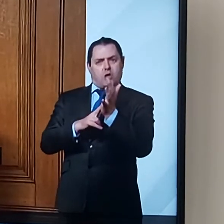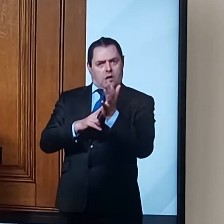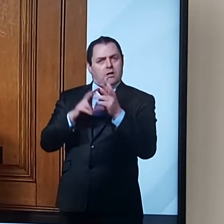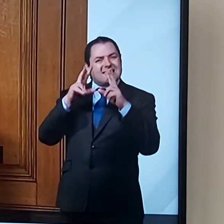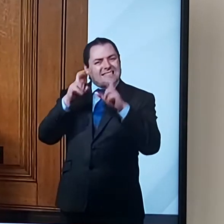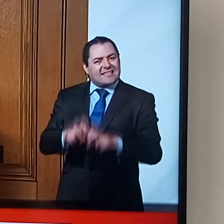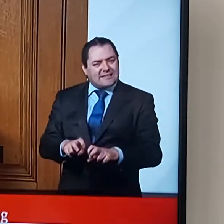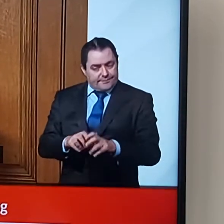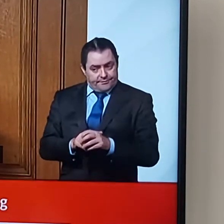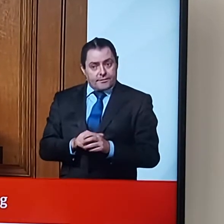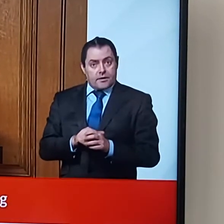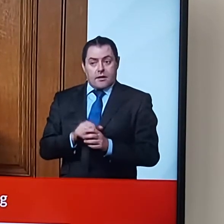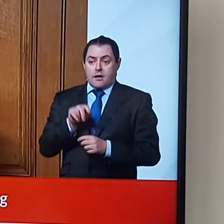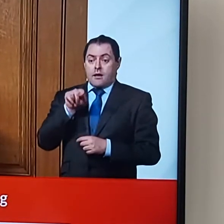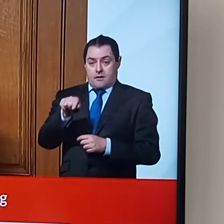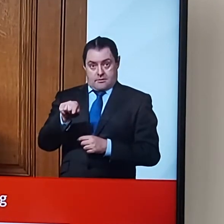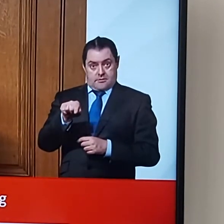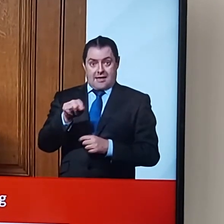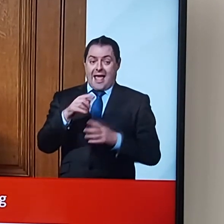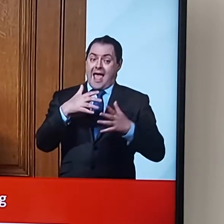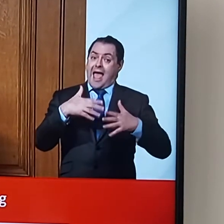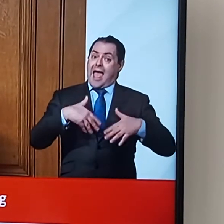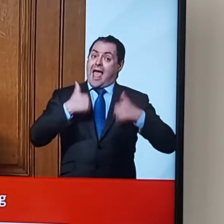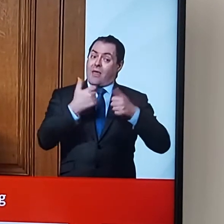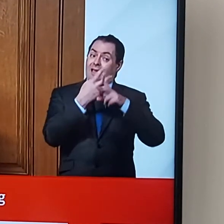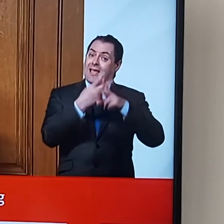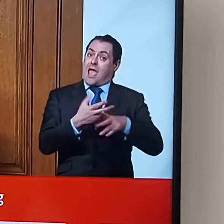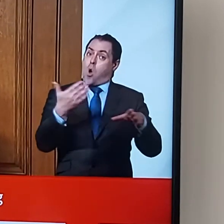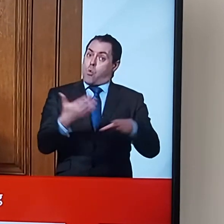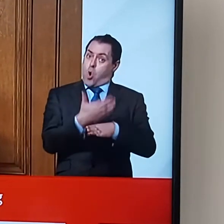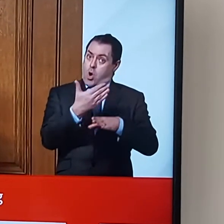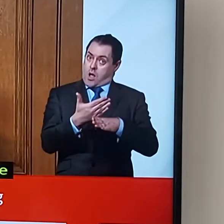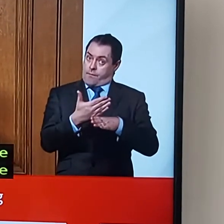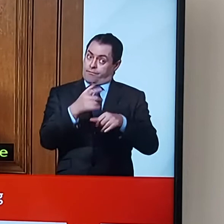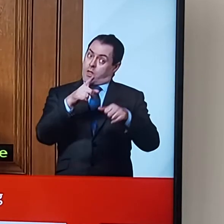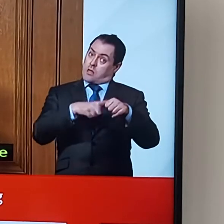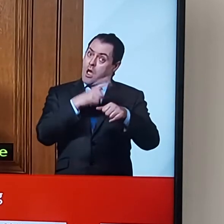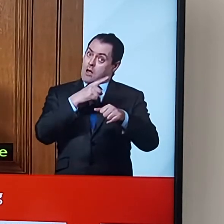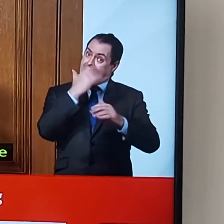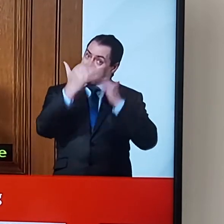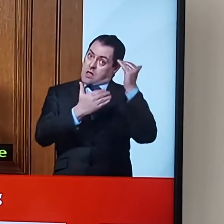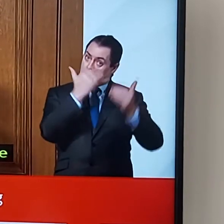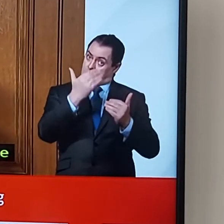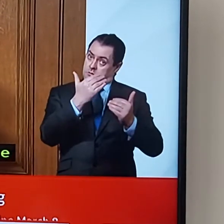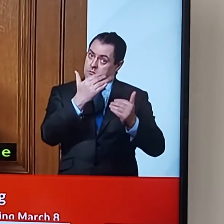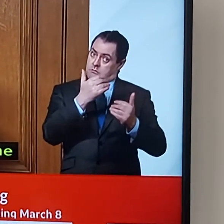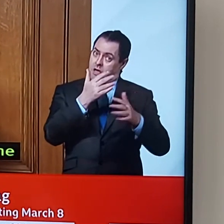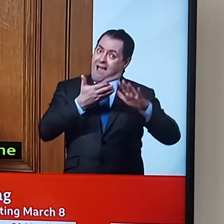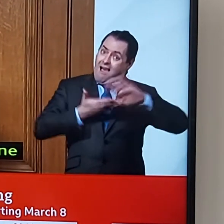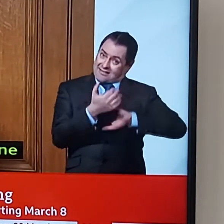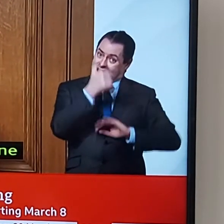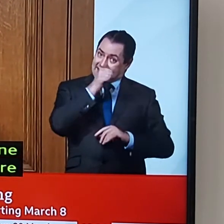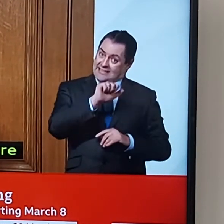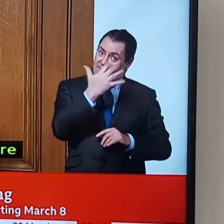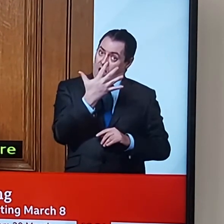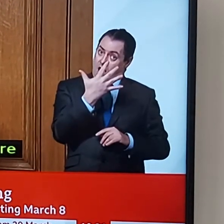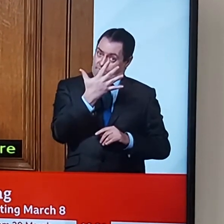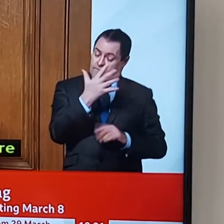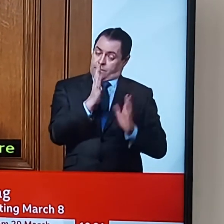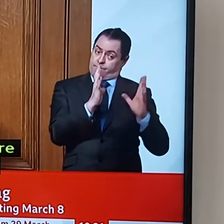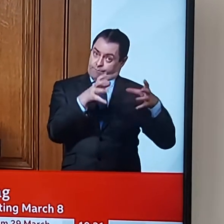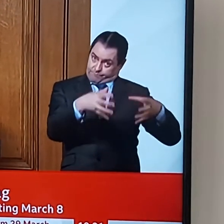was done in people who are healthcare workers, so young adults under the age of 65. And what that showed is